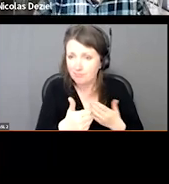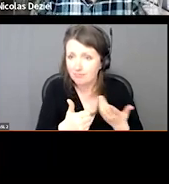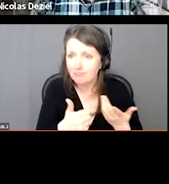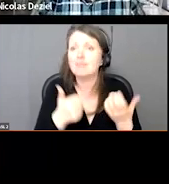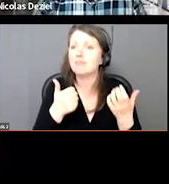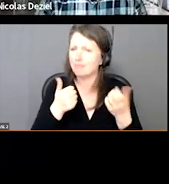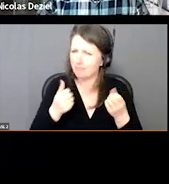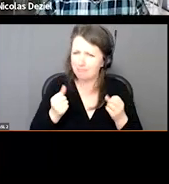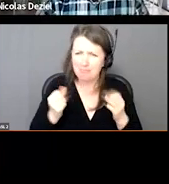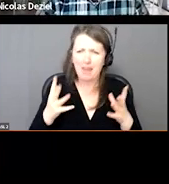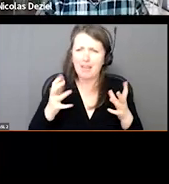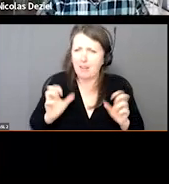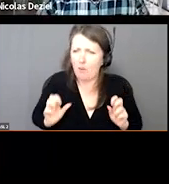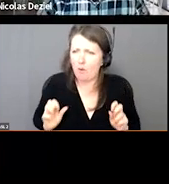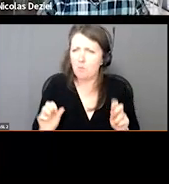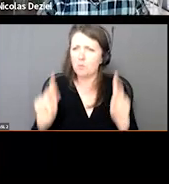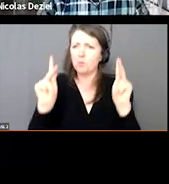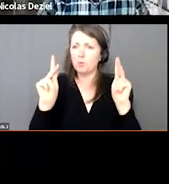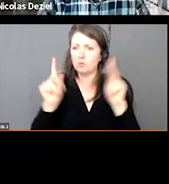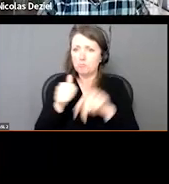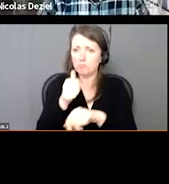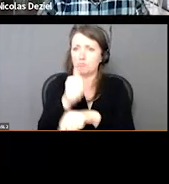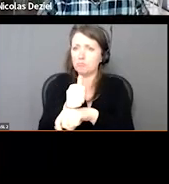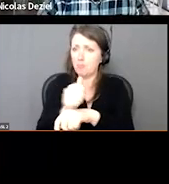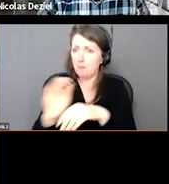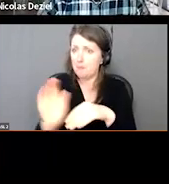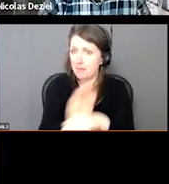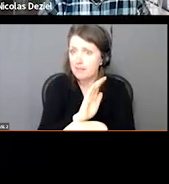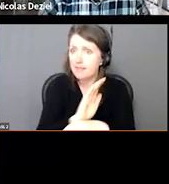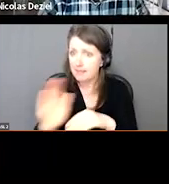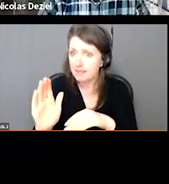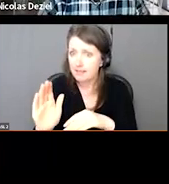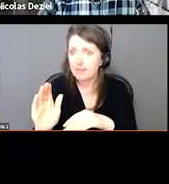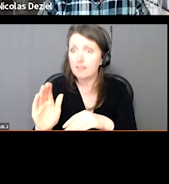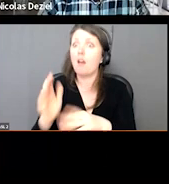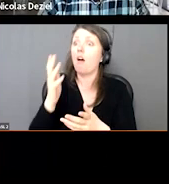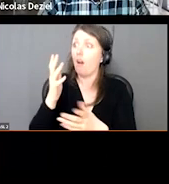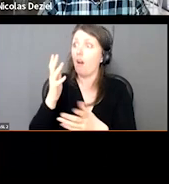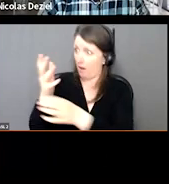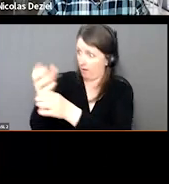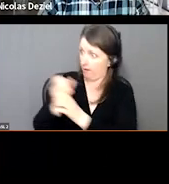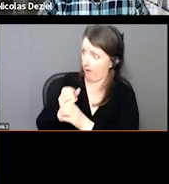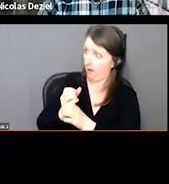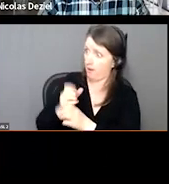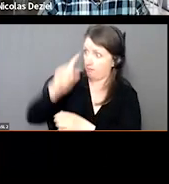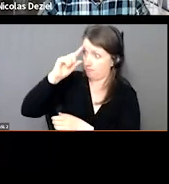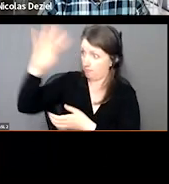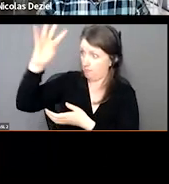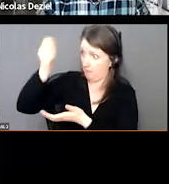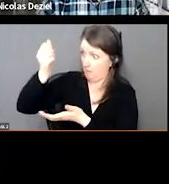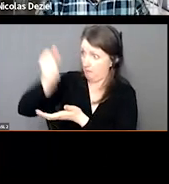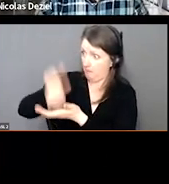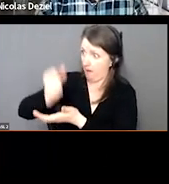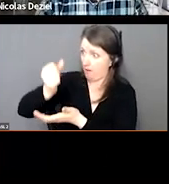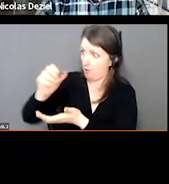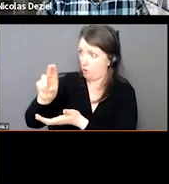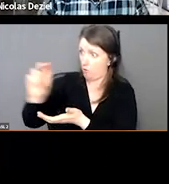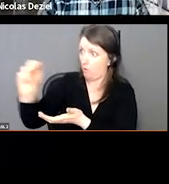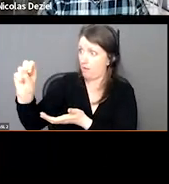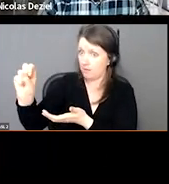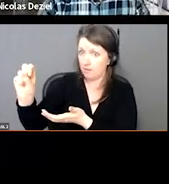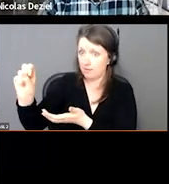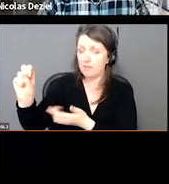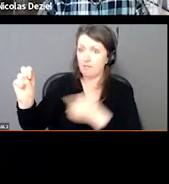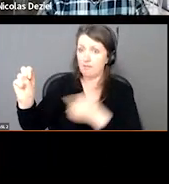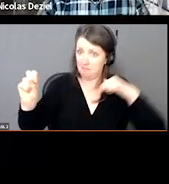So if you secure a patent in the US, if you get an American patent, you register your trademark in the US, you're basically putting yourself